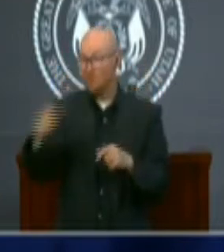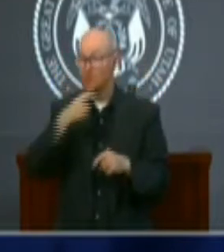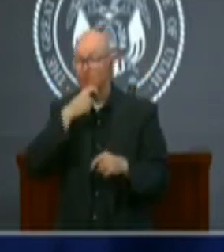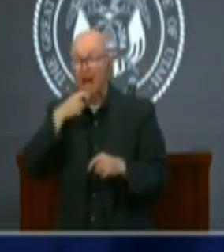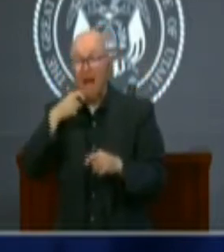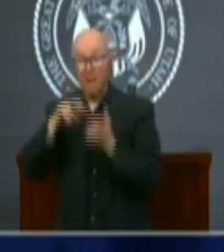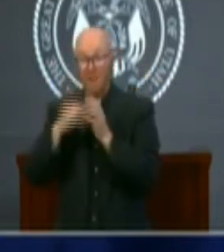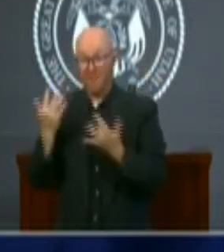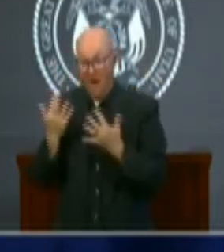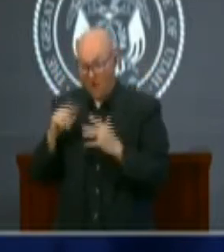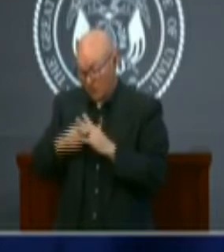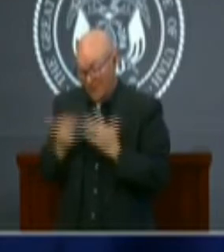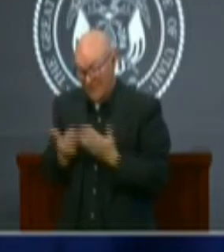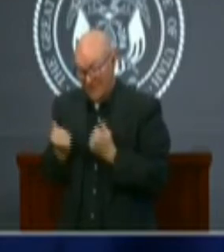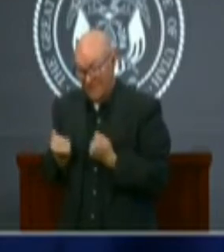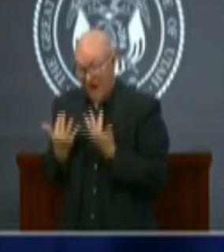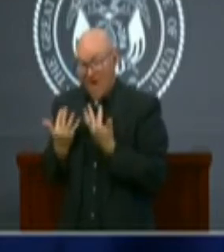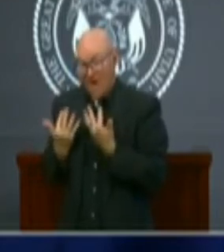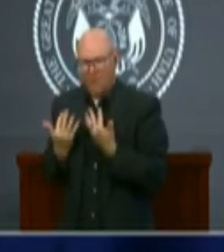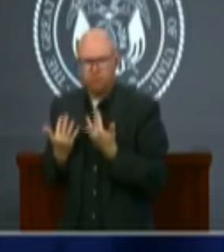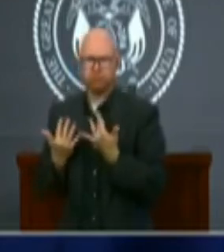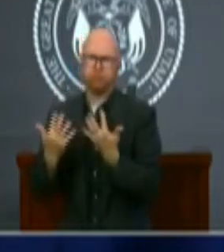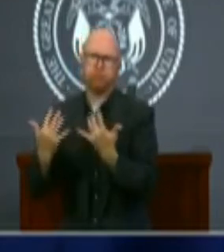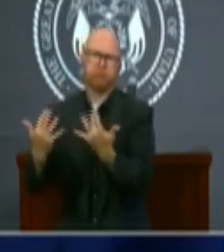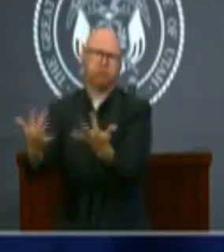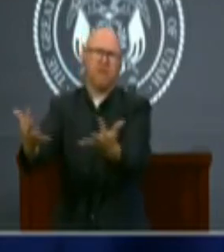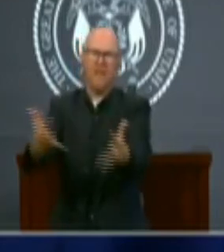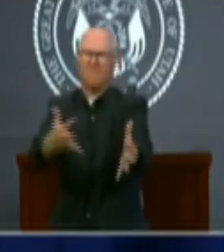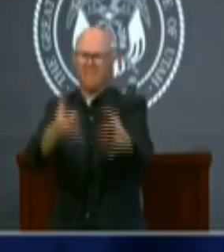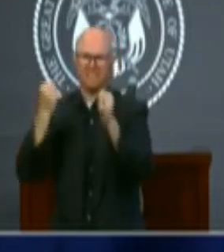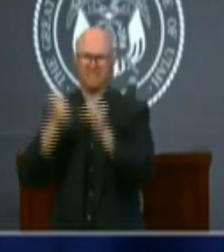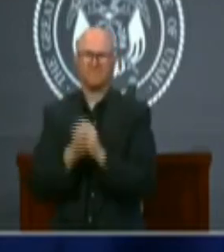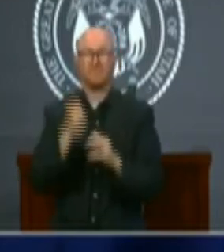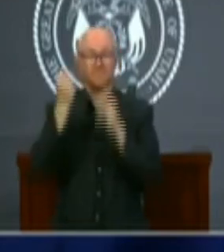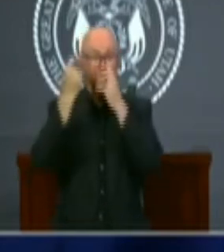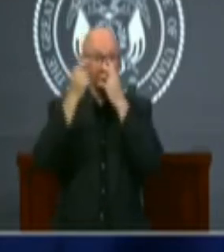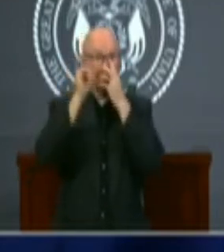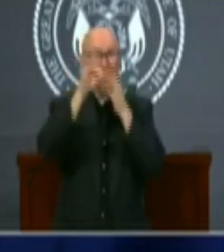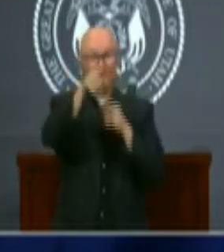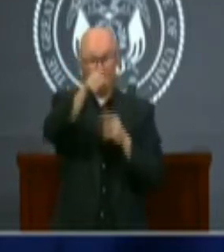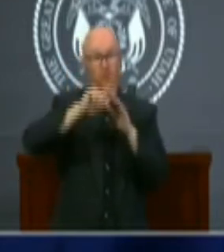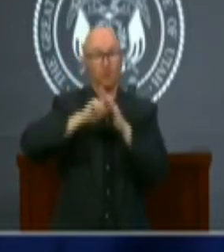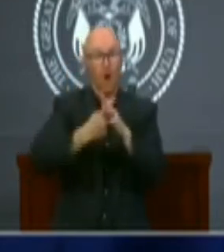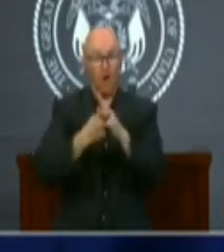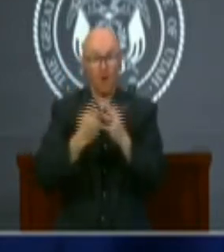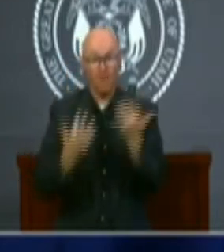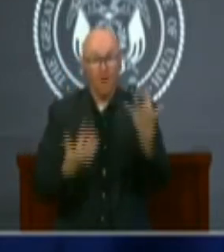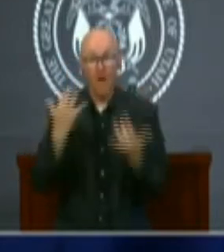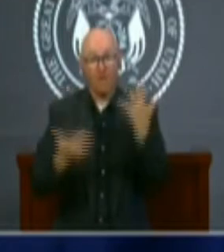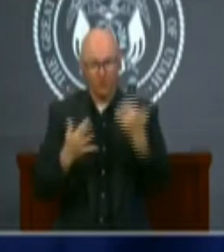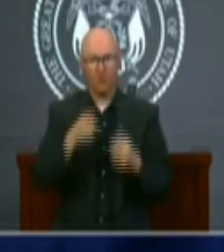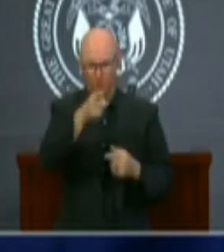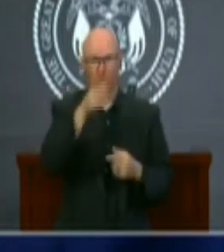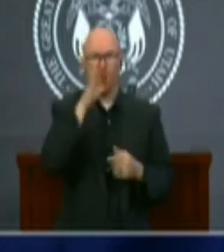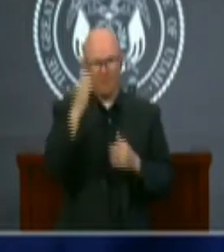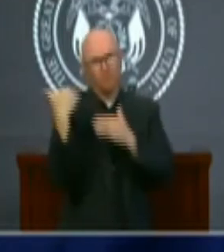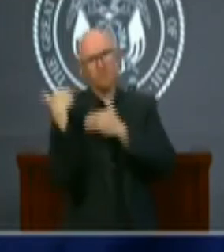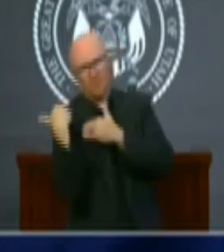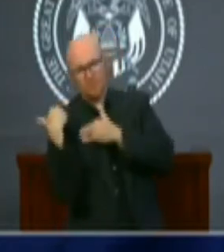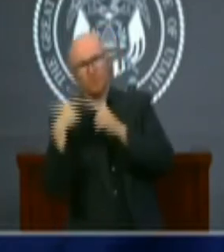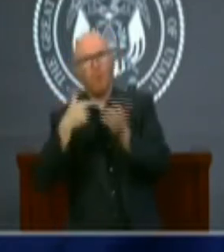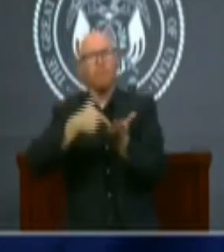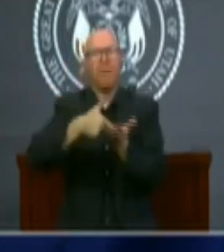know that just because you can do fireworks, if you start a fire, you will be held liable for that fire. You will be responsible for